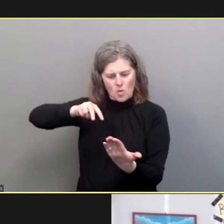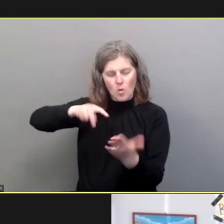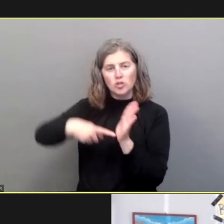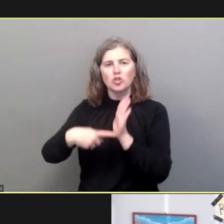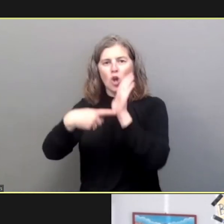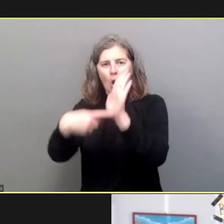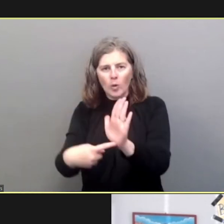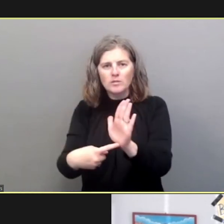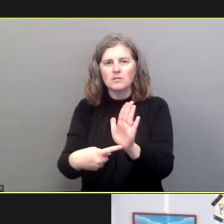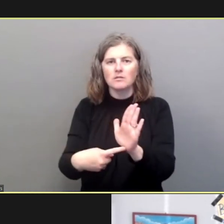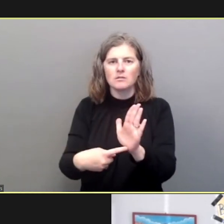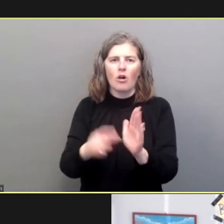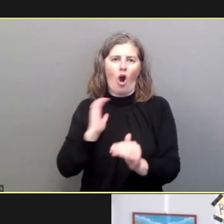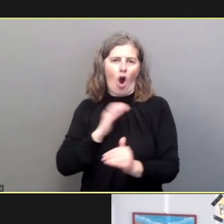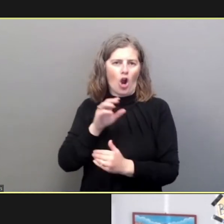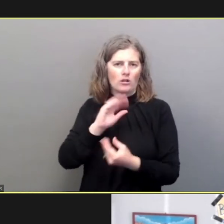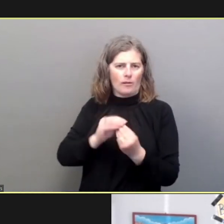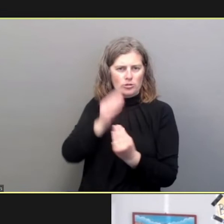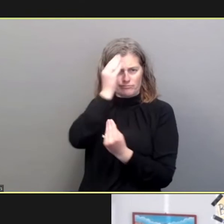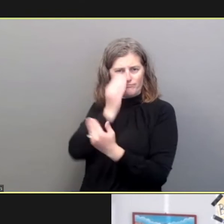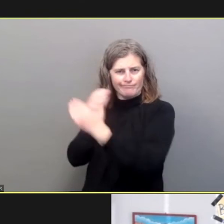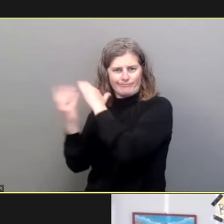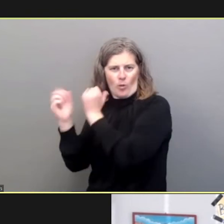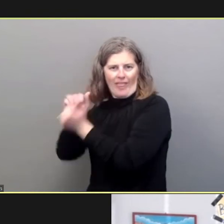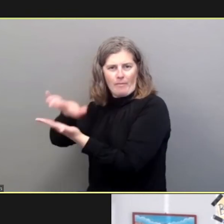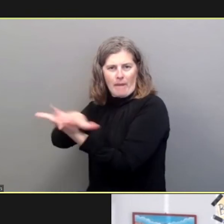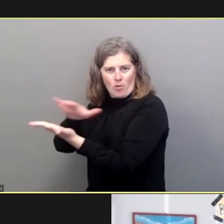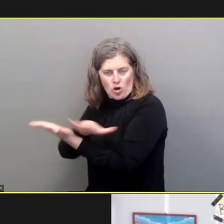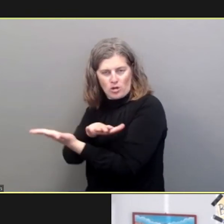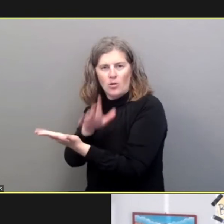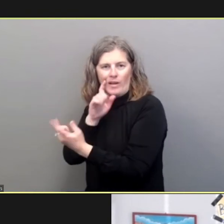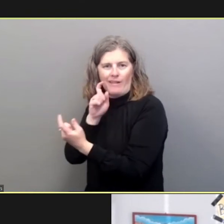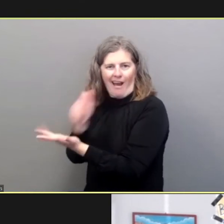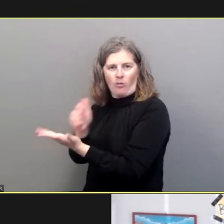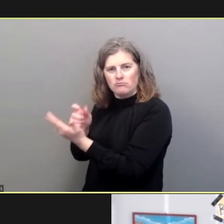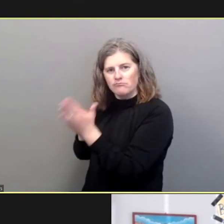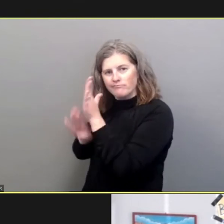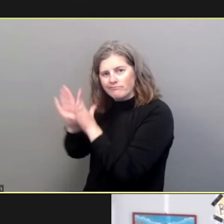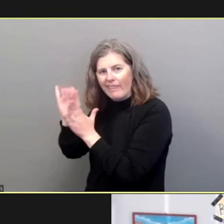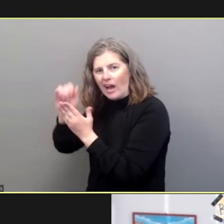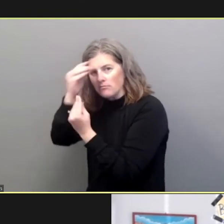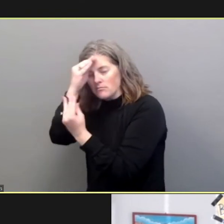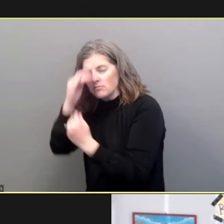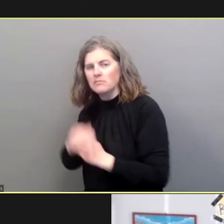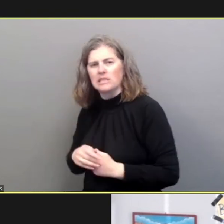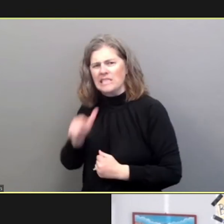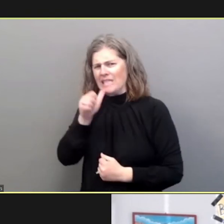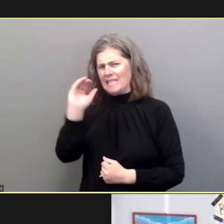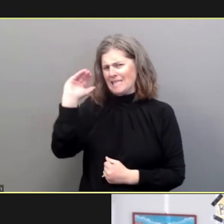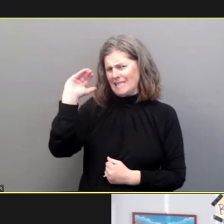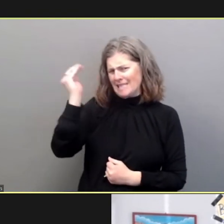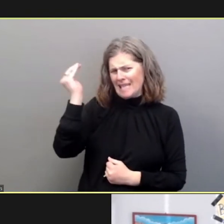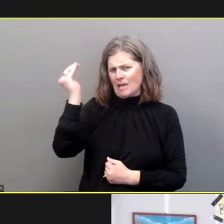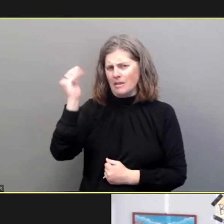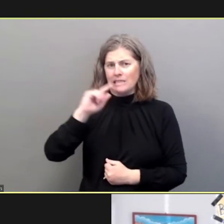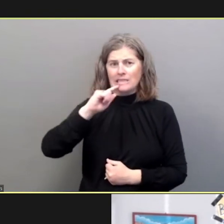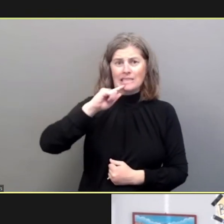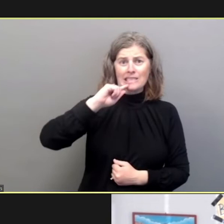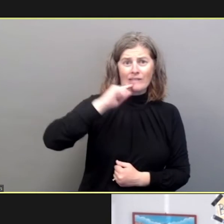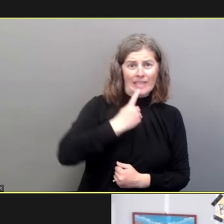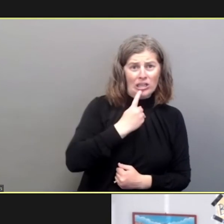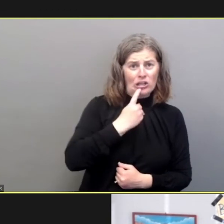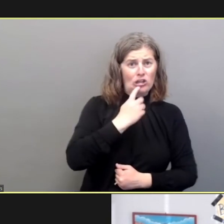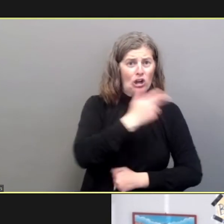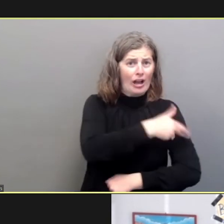and of course our data was in that, contributed to that paper, that there didn't seem to be those kind of increases in